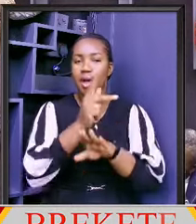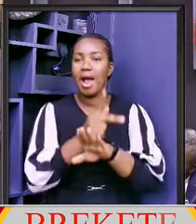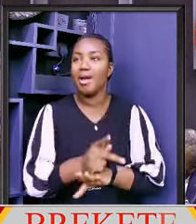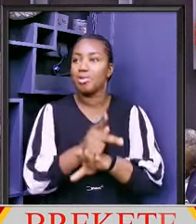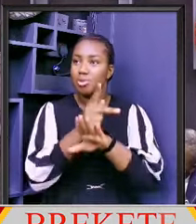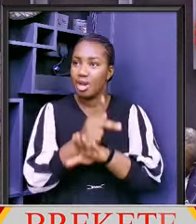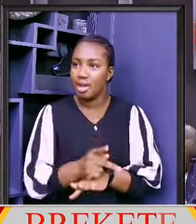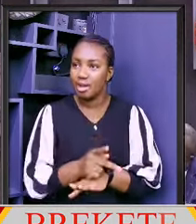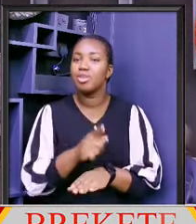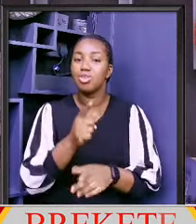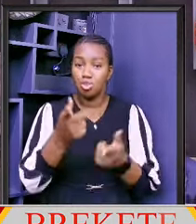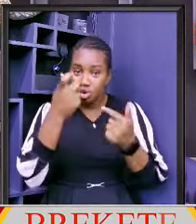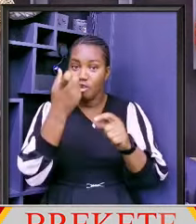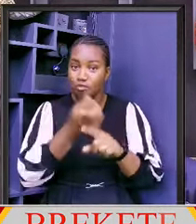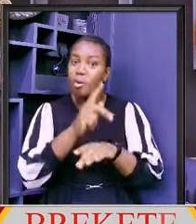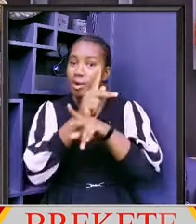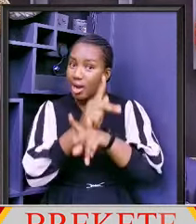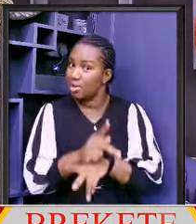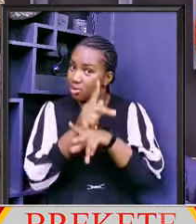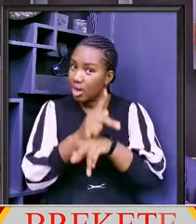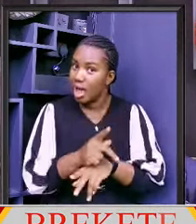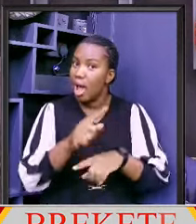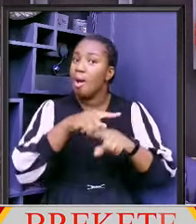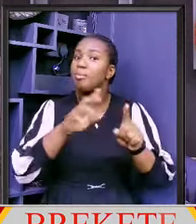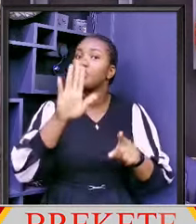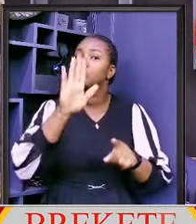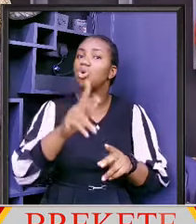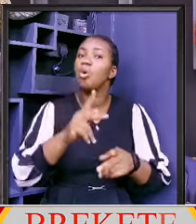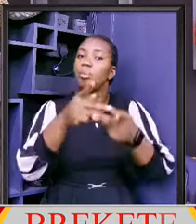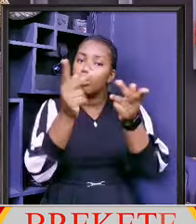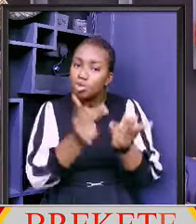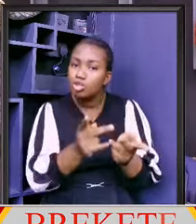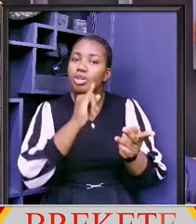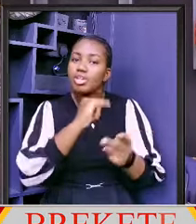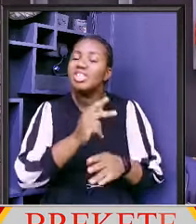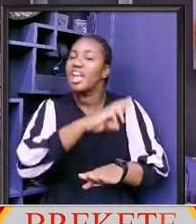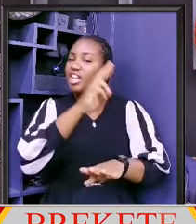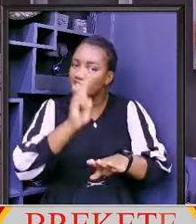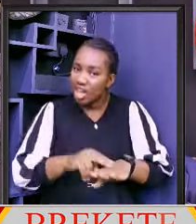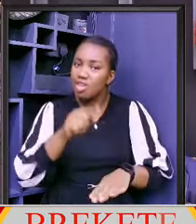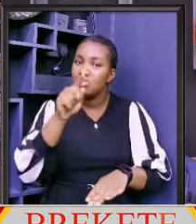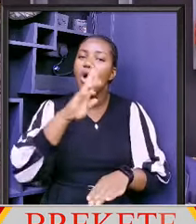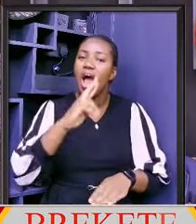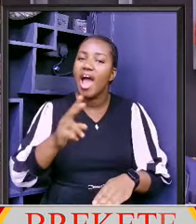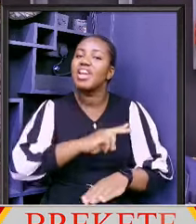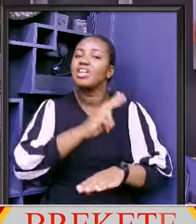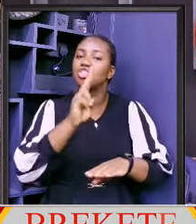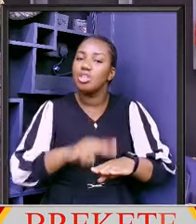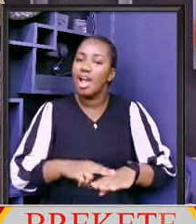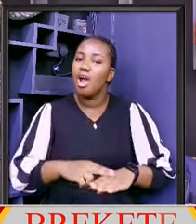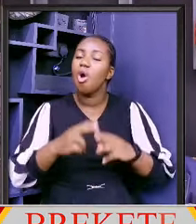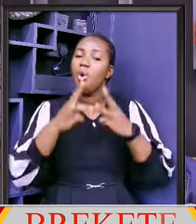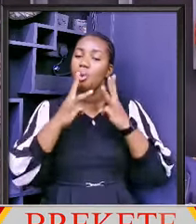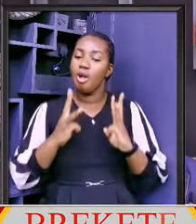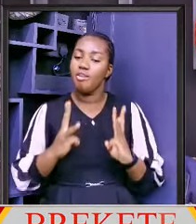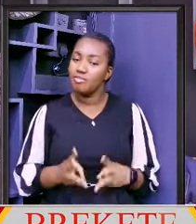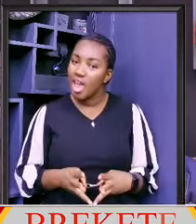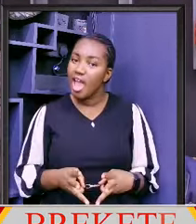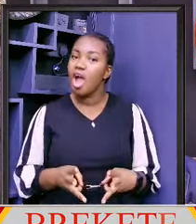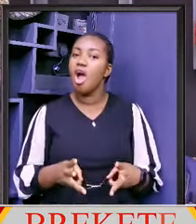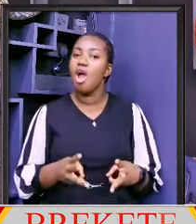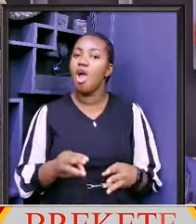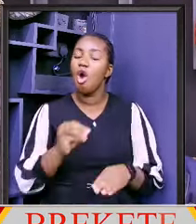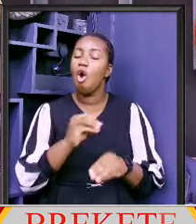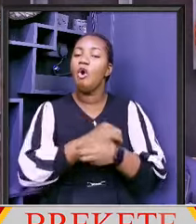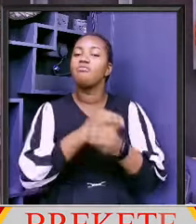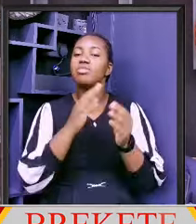You come from Kaduna? Yes, sir. But your position are national? Yes. National welfare. Now you be national welfare officer? Yes, sir. Of Akomoro? Yes, sir.